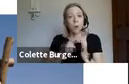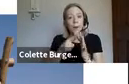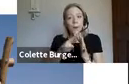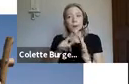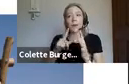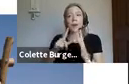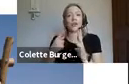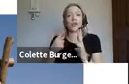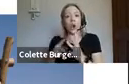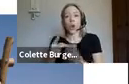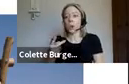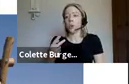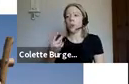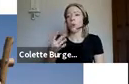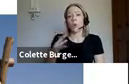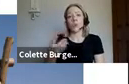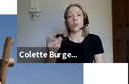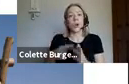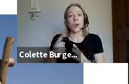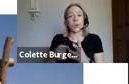2 of us made all the